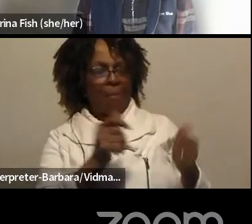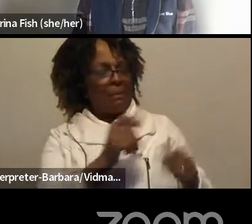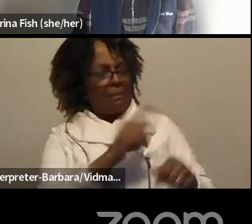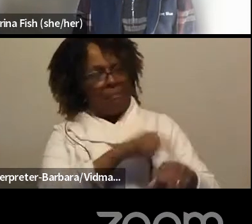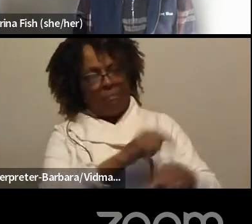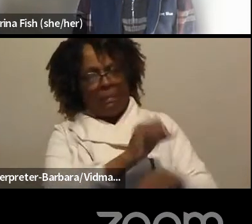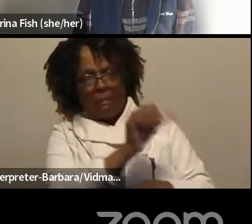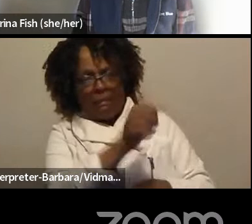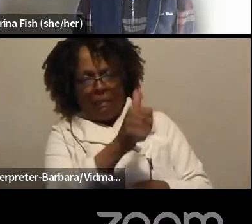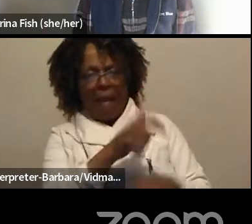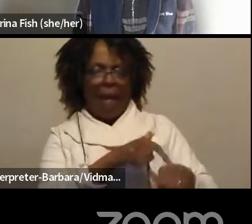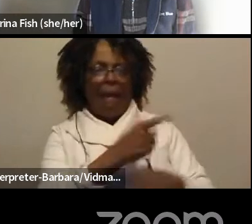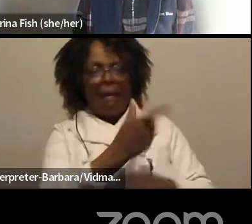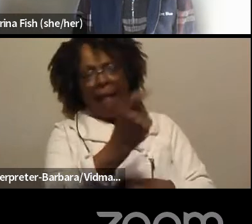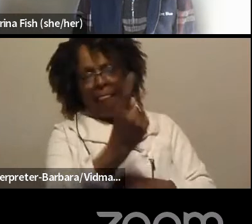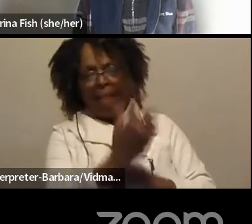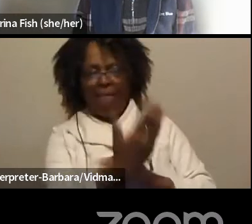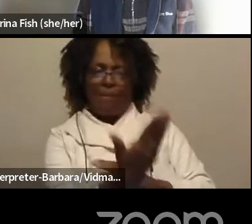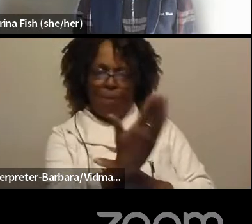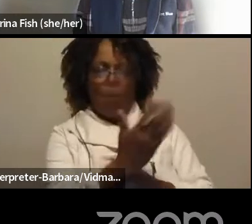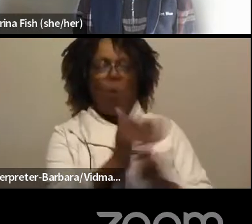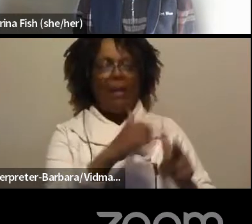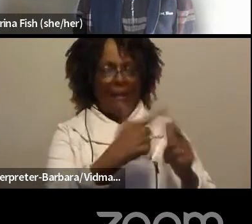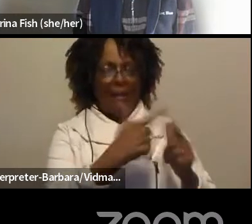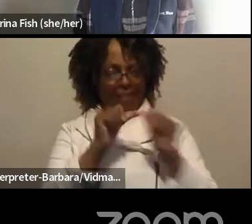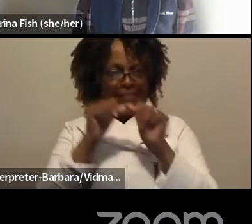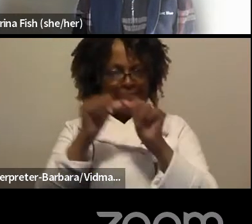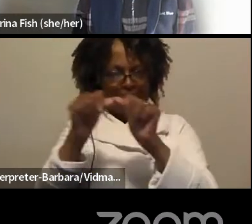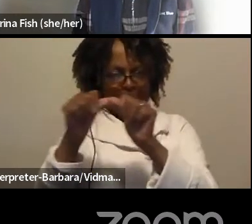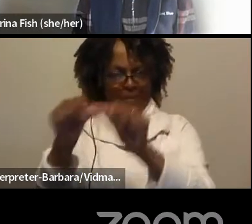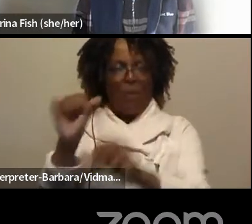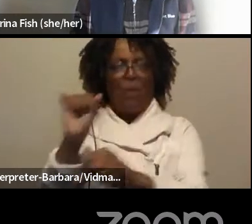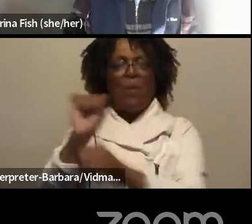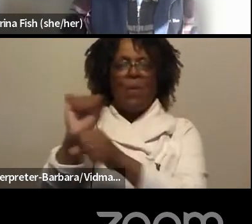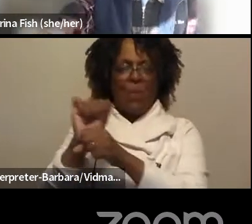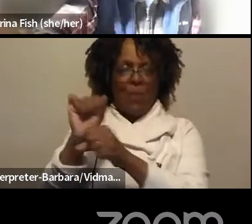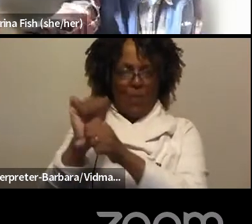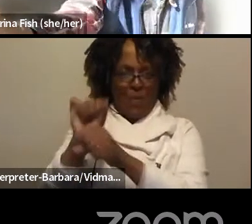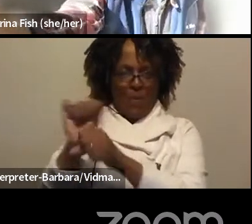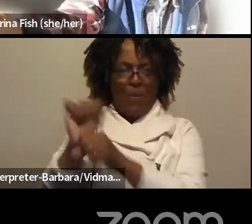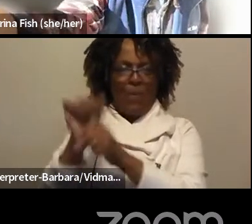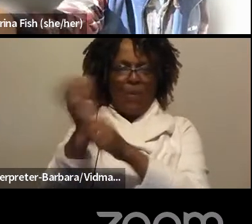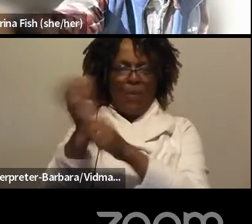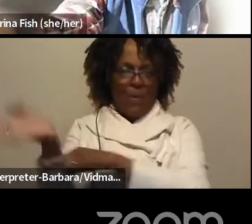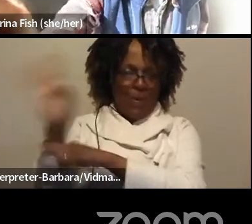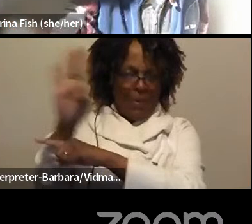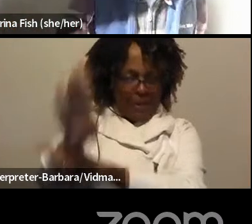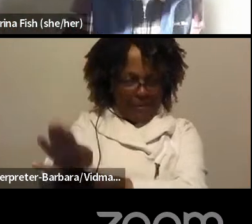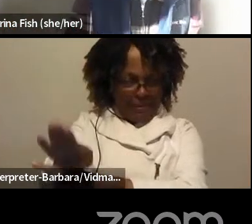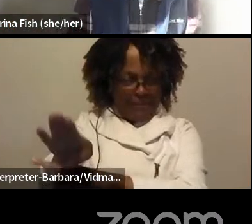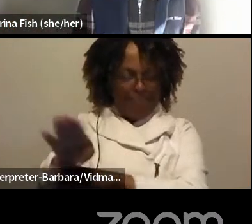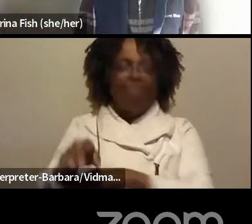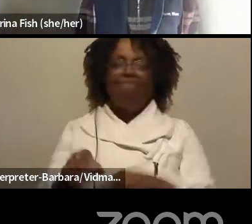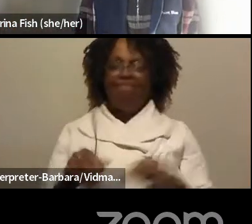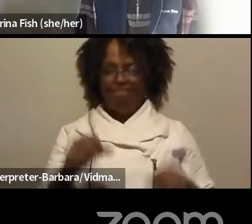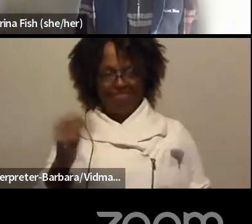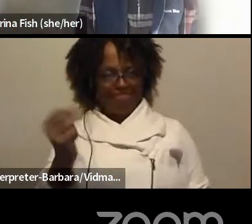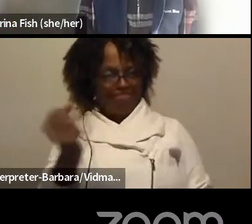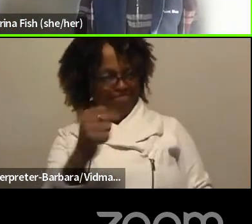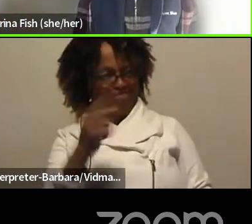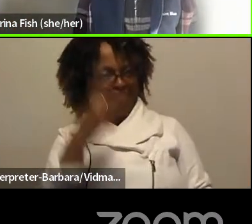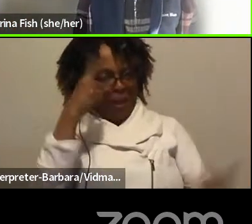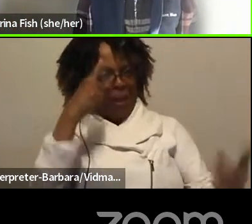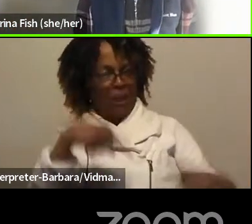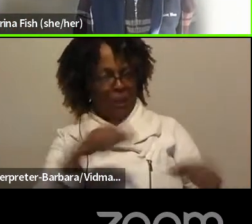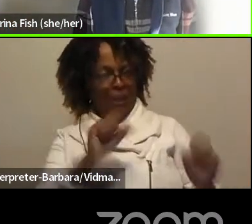Yeah, understandable. I am all with you on that side. Karina, what self-care habits have you developed in grad school?